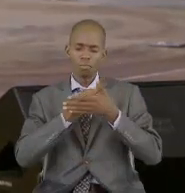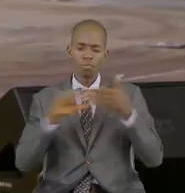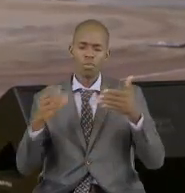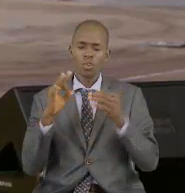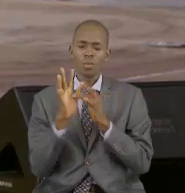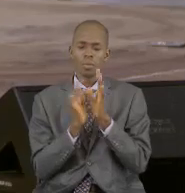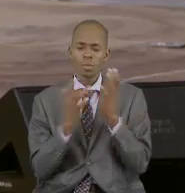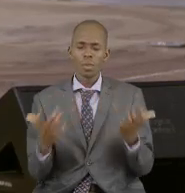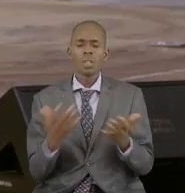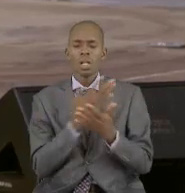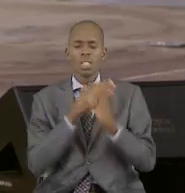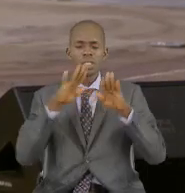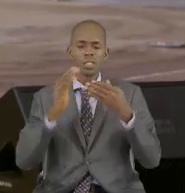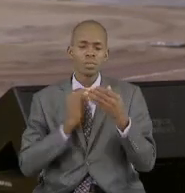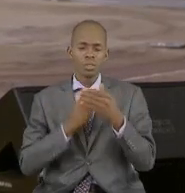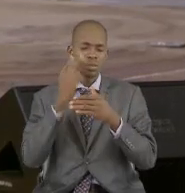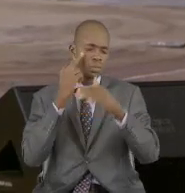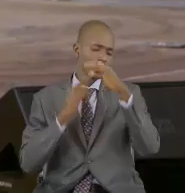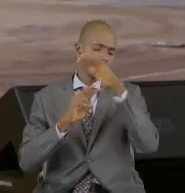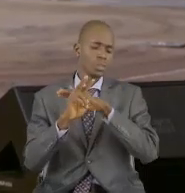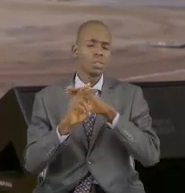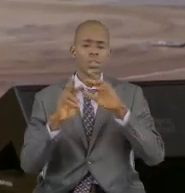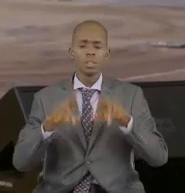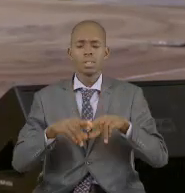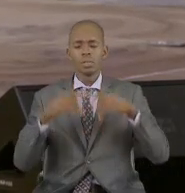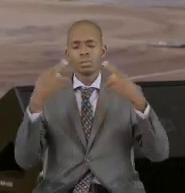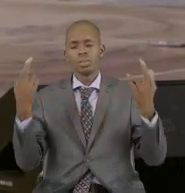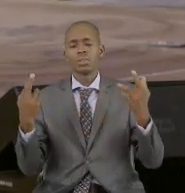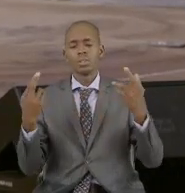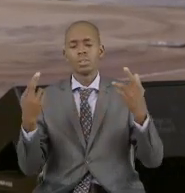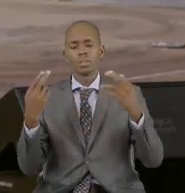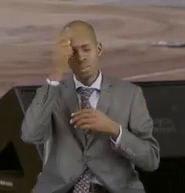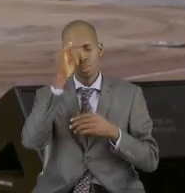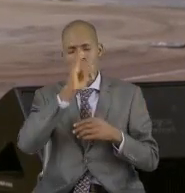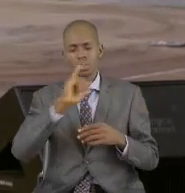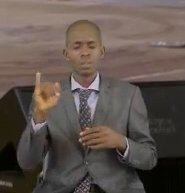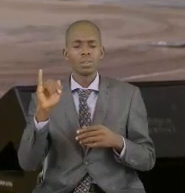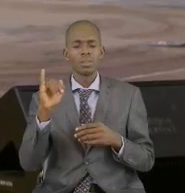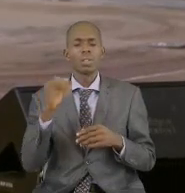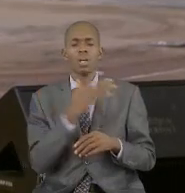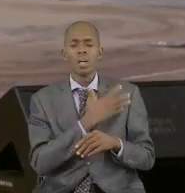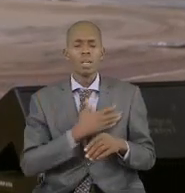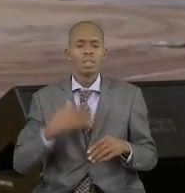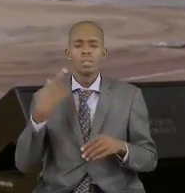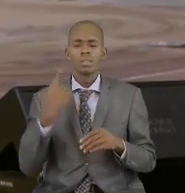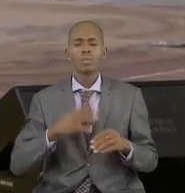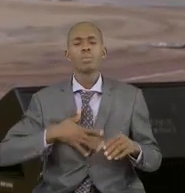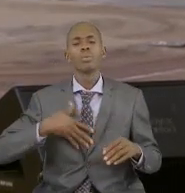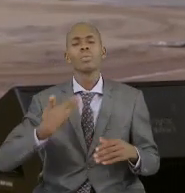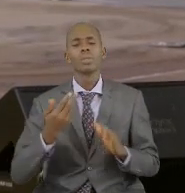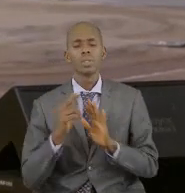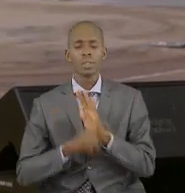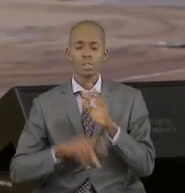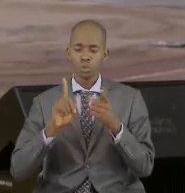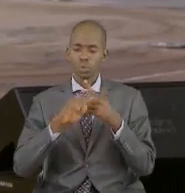vision, revelation, insight, understanding, and the willingness to be obedient to